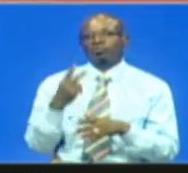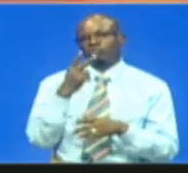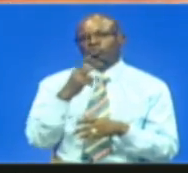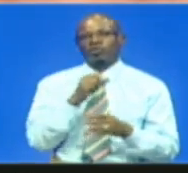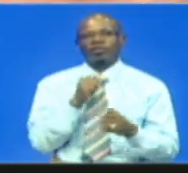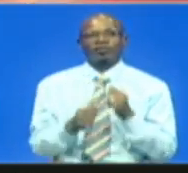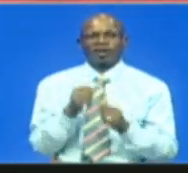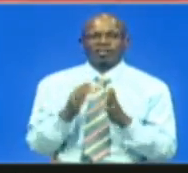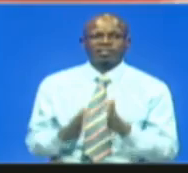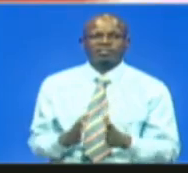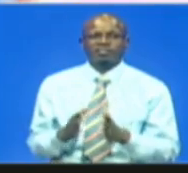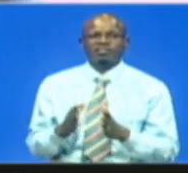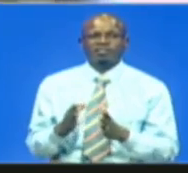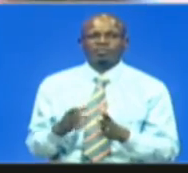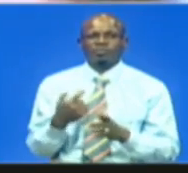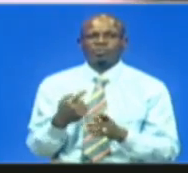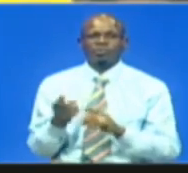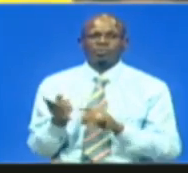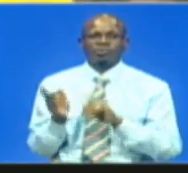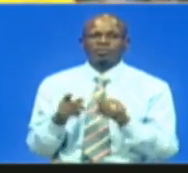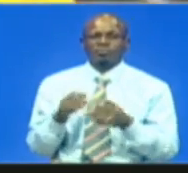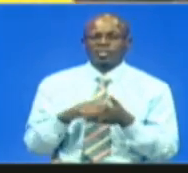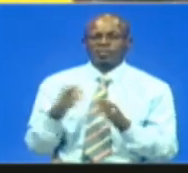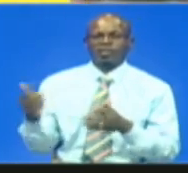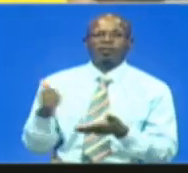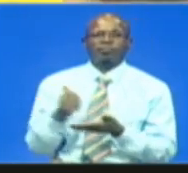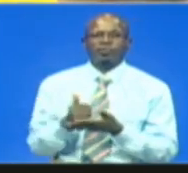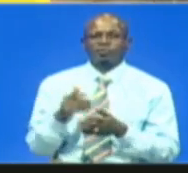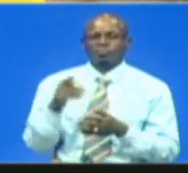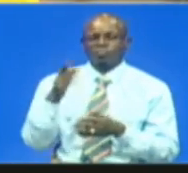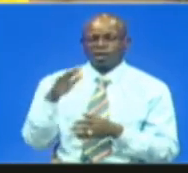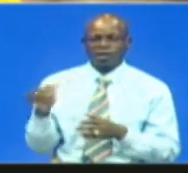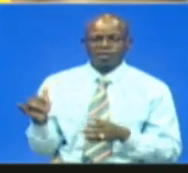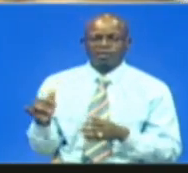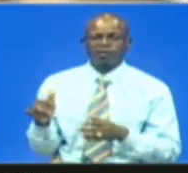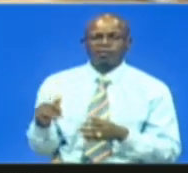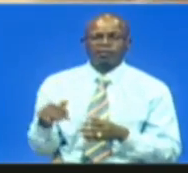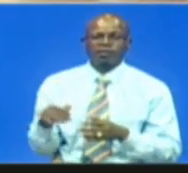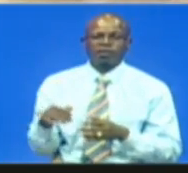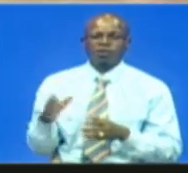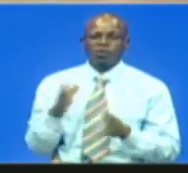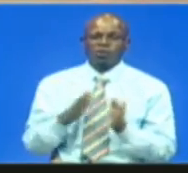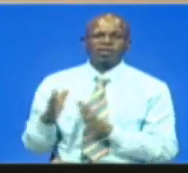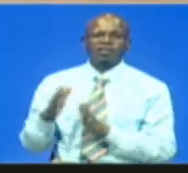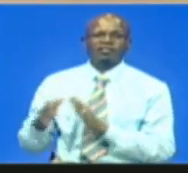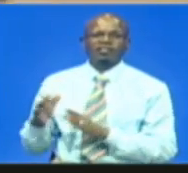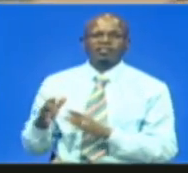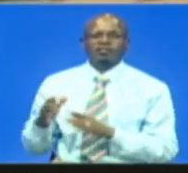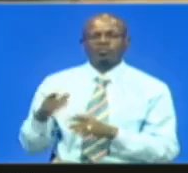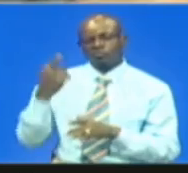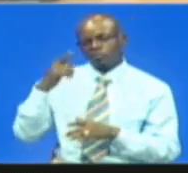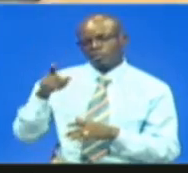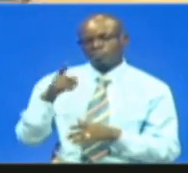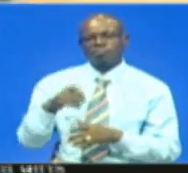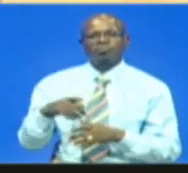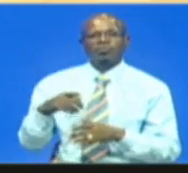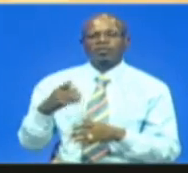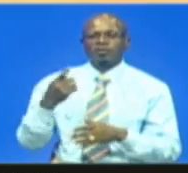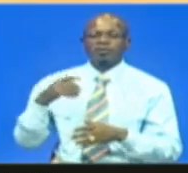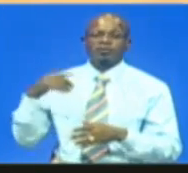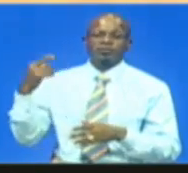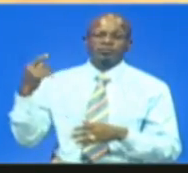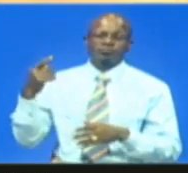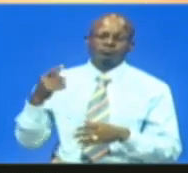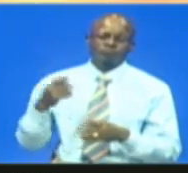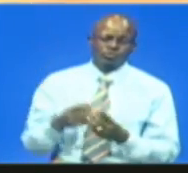pace of the race. Pacemakers are employed by race organizers for world record attempts with specific instructions for lap times. Given the depth